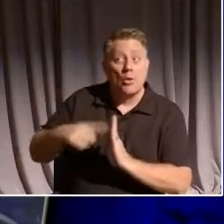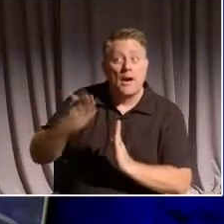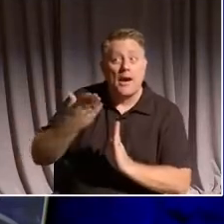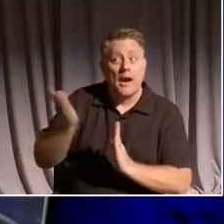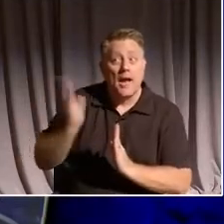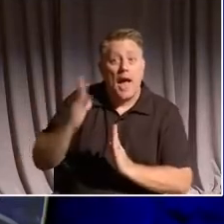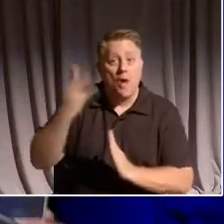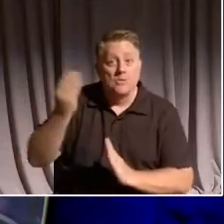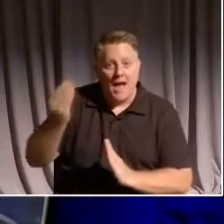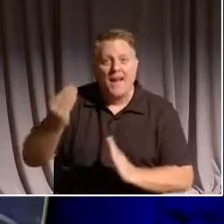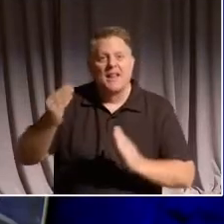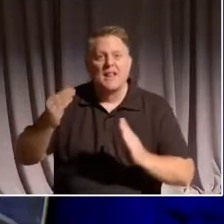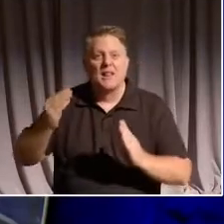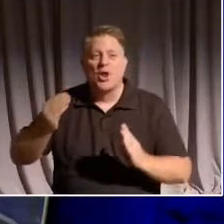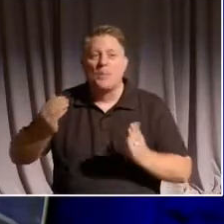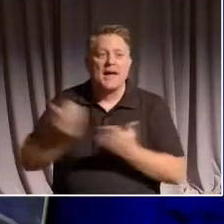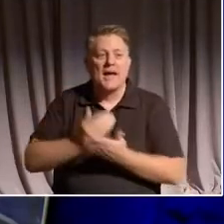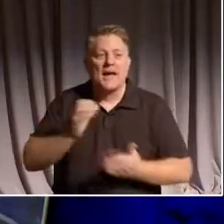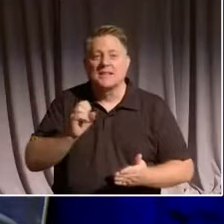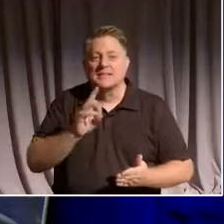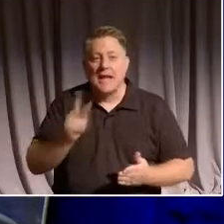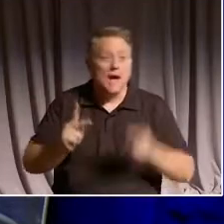little refreshment.